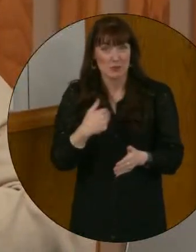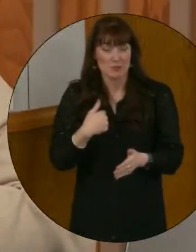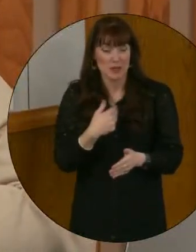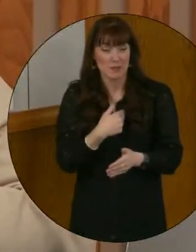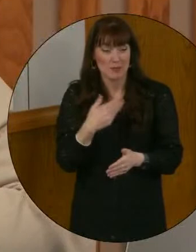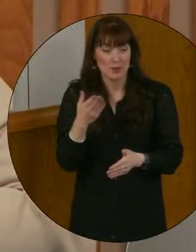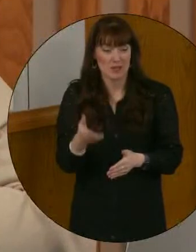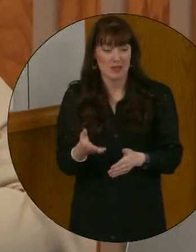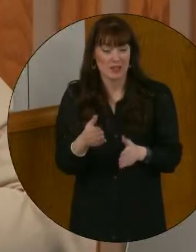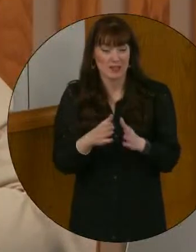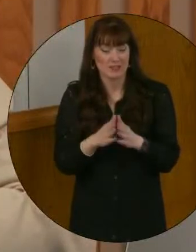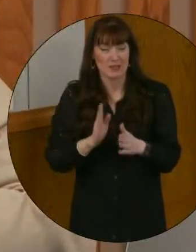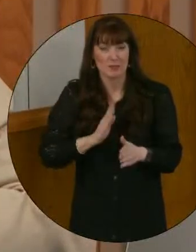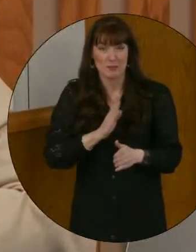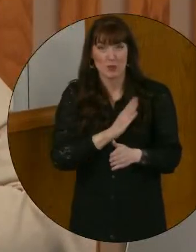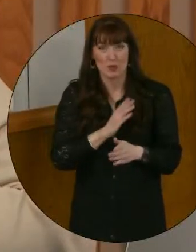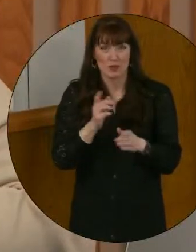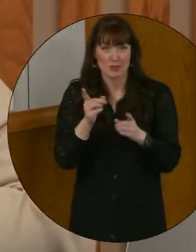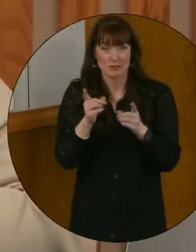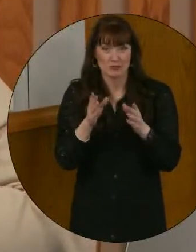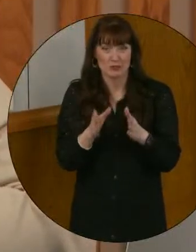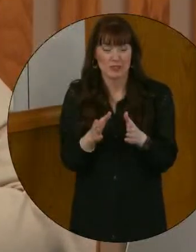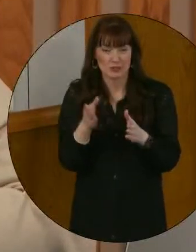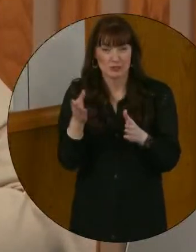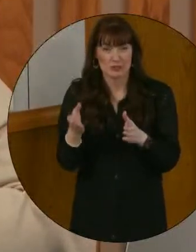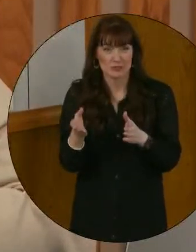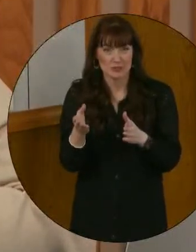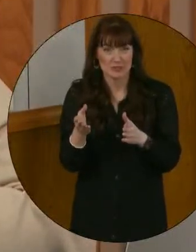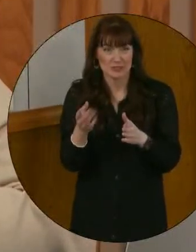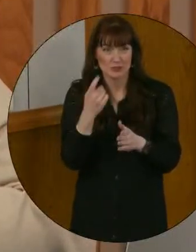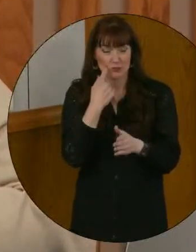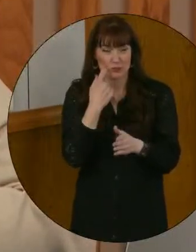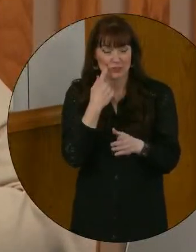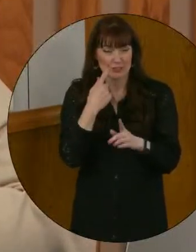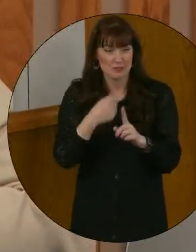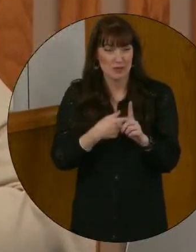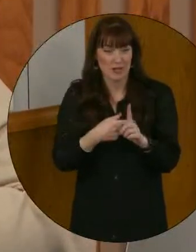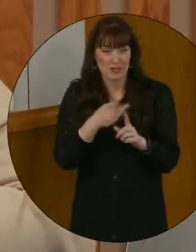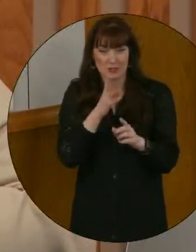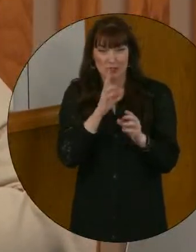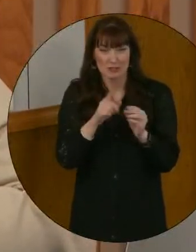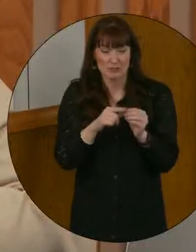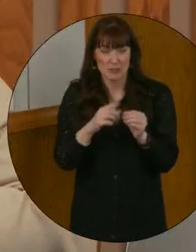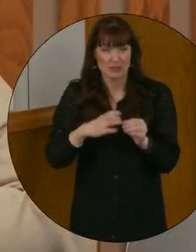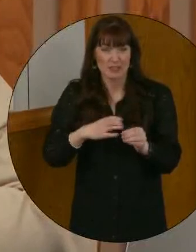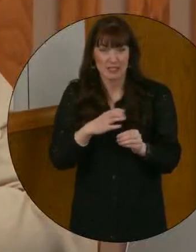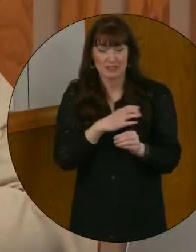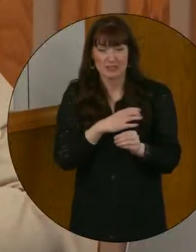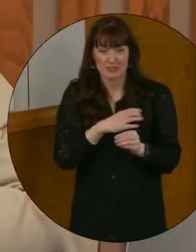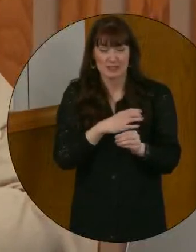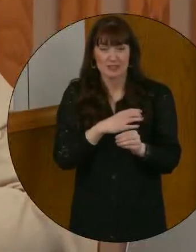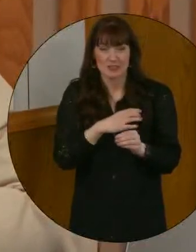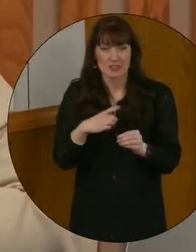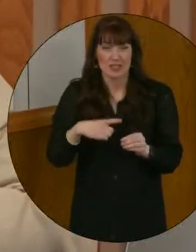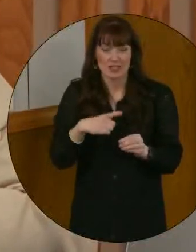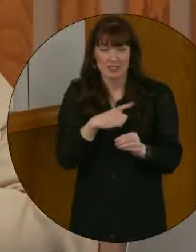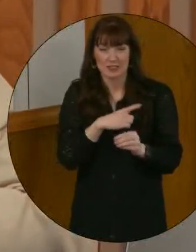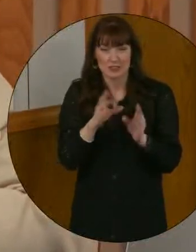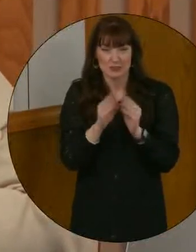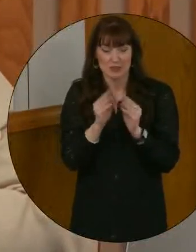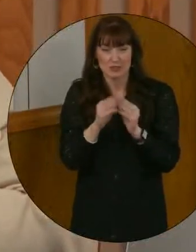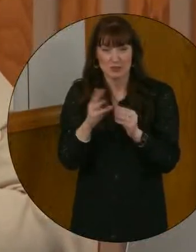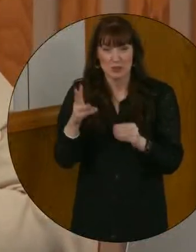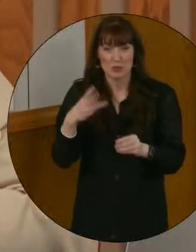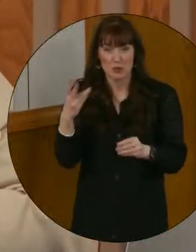on the Board of Directors. And last month, during the Council of Great City Schools Legislative Conference in Washington,